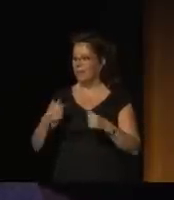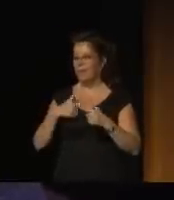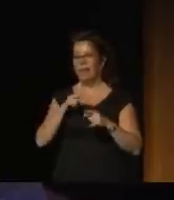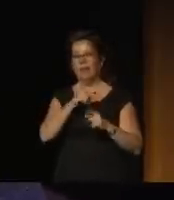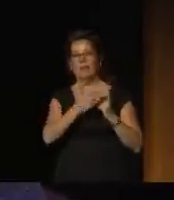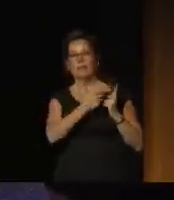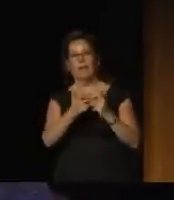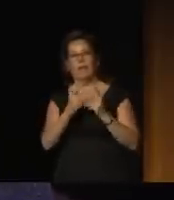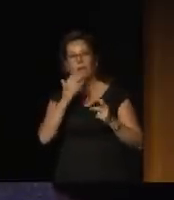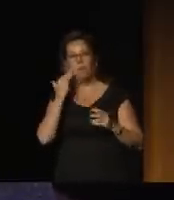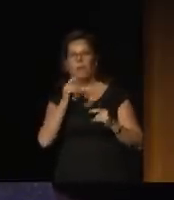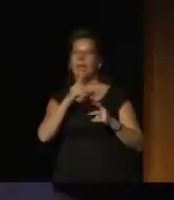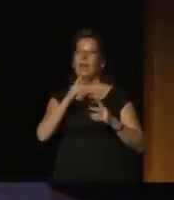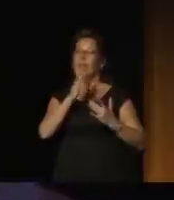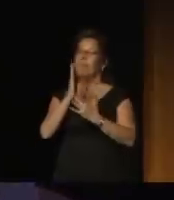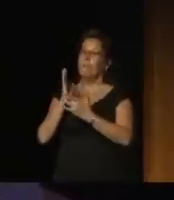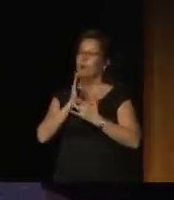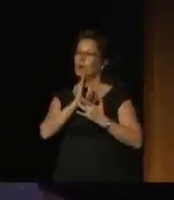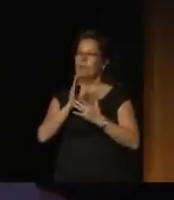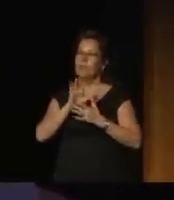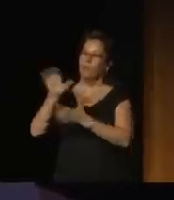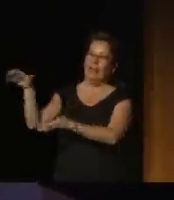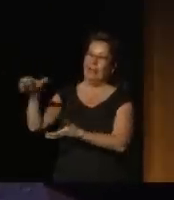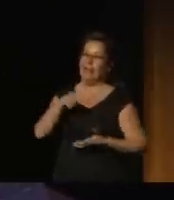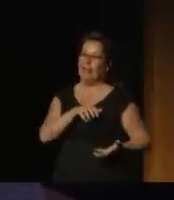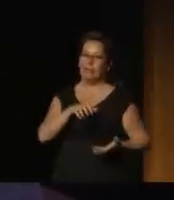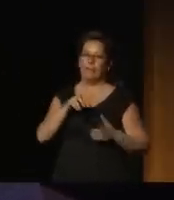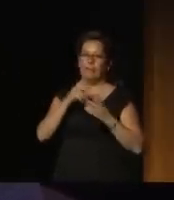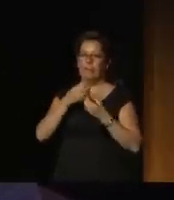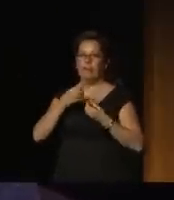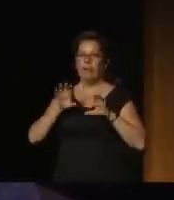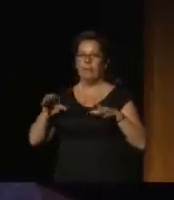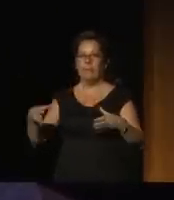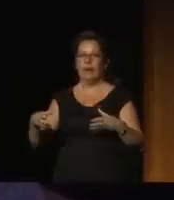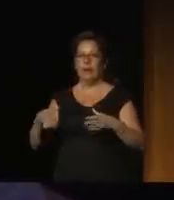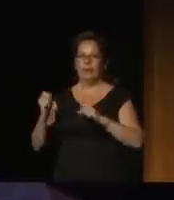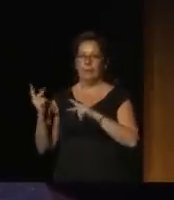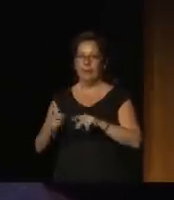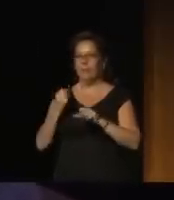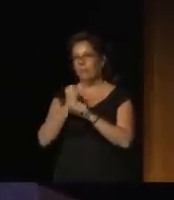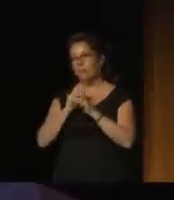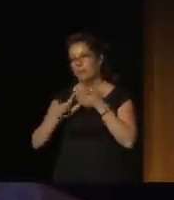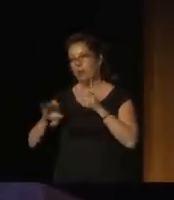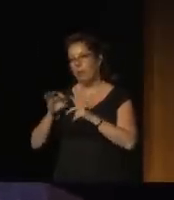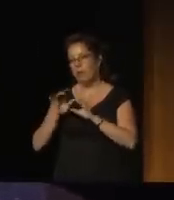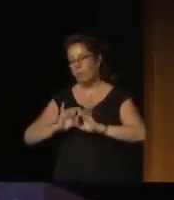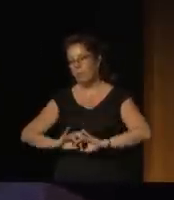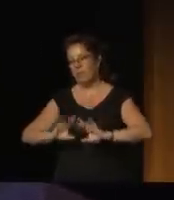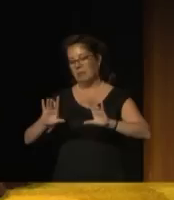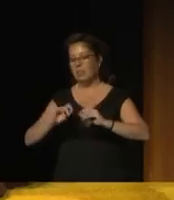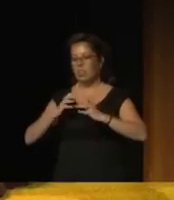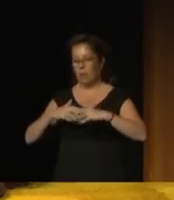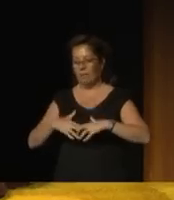the moderates will get the party back because Trump will do such damage to the GOP that it will have to start over again. I believe